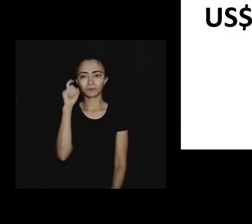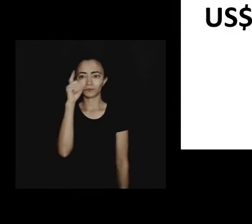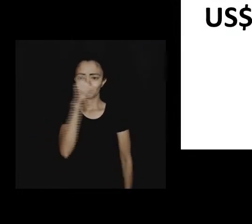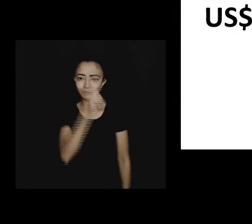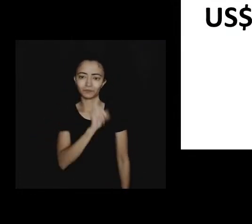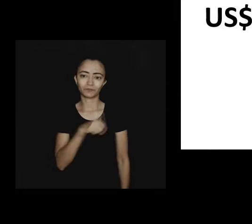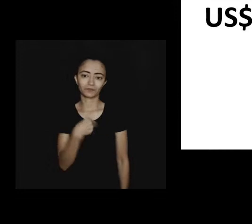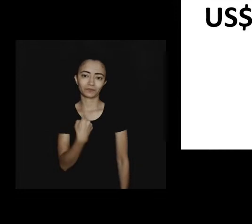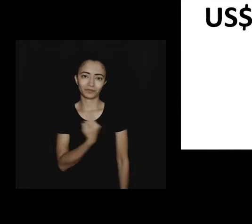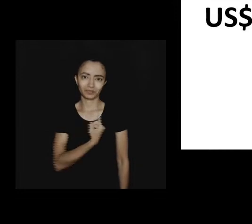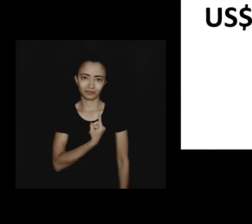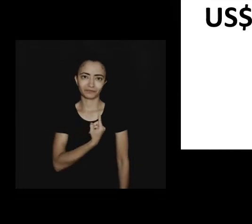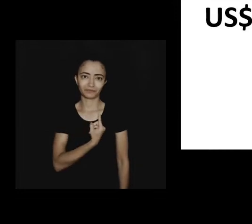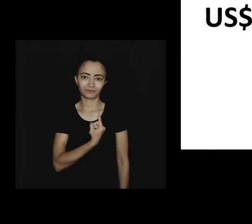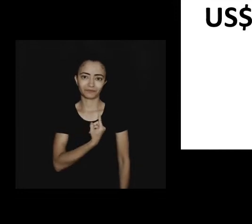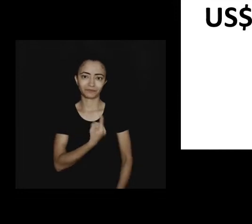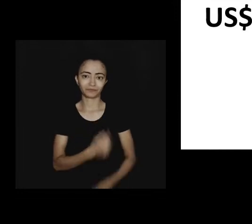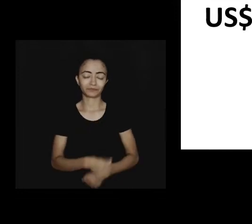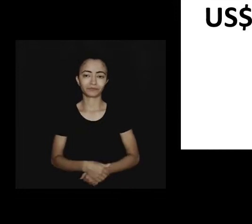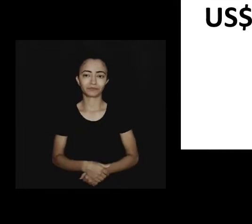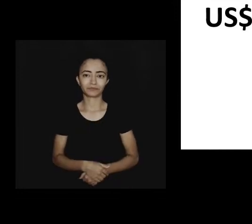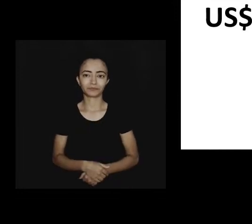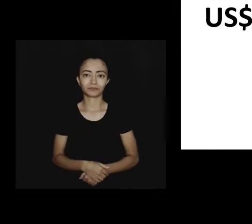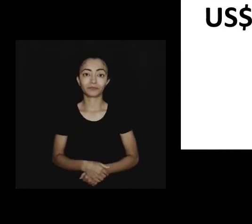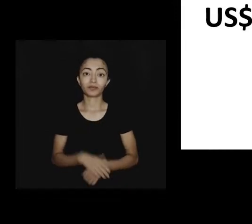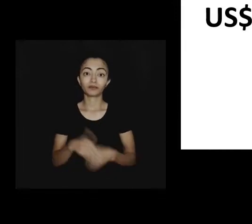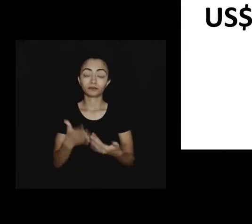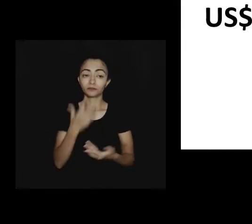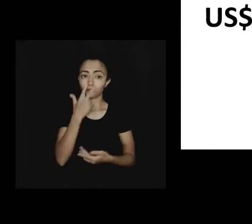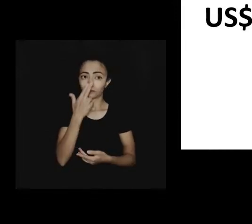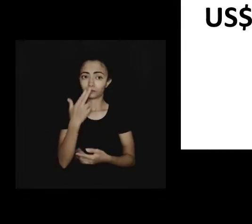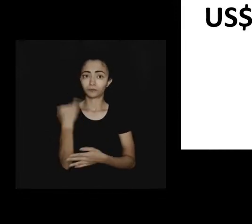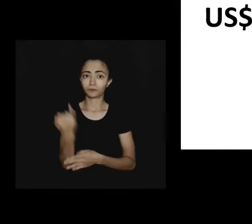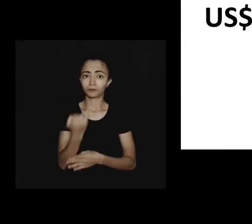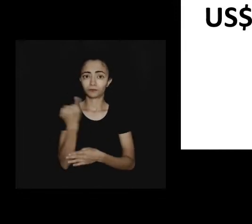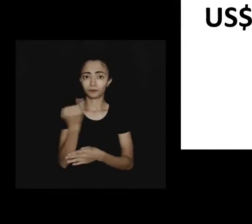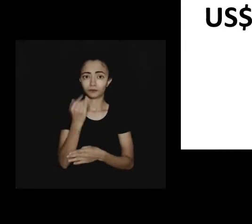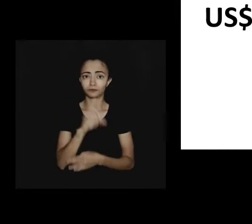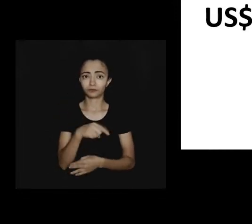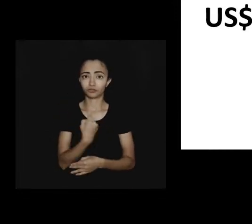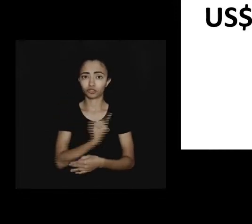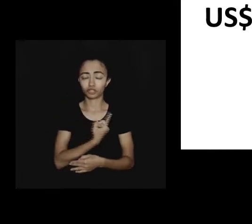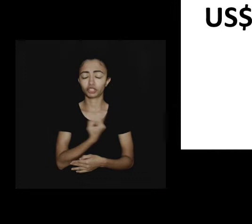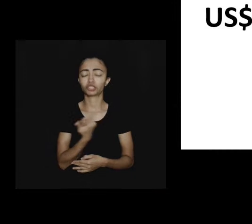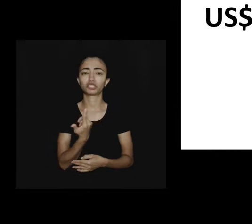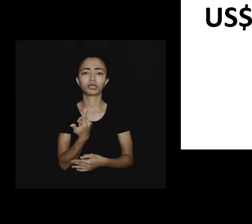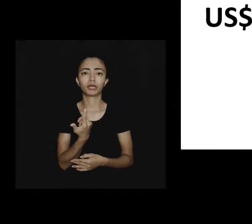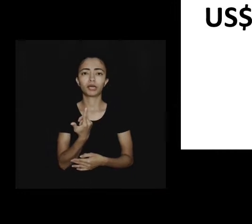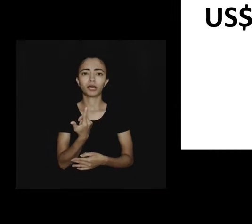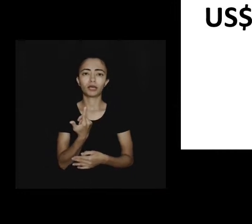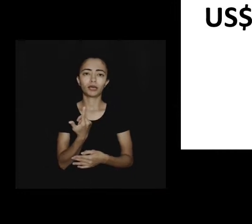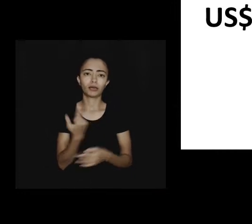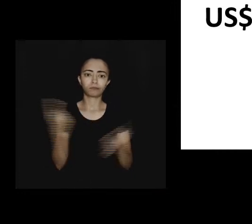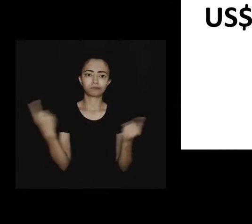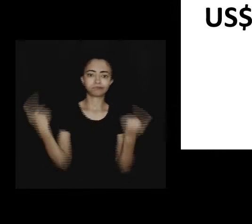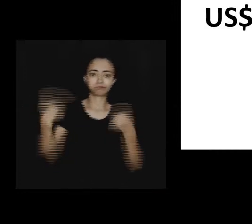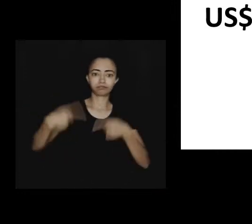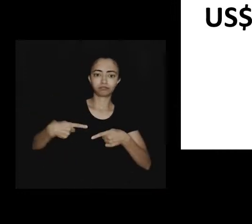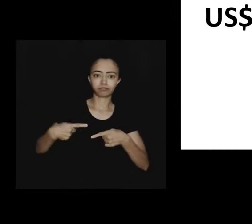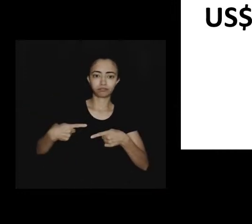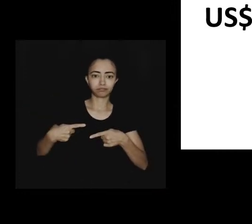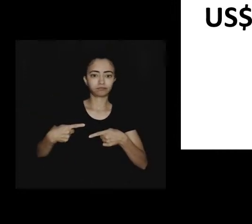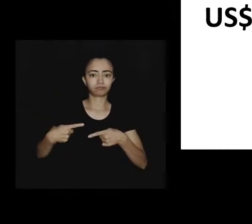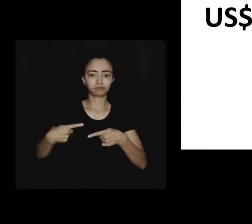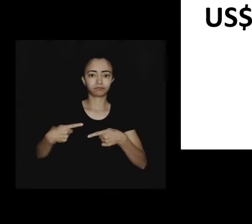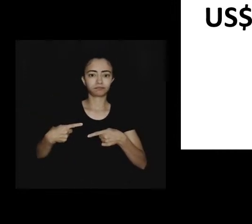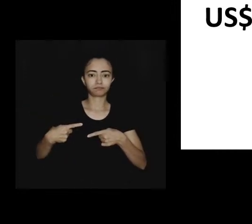never going to compete. Sometimes we hear messages of, well, why don't we just do a better job in telling women about the importance of